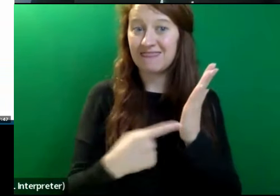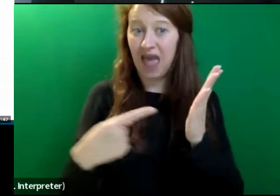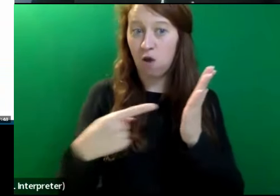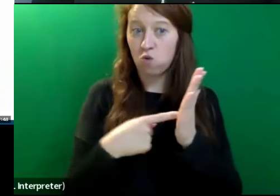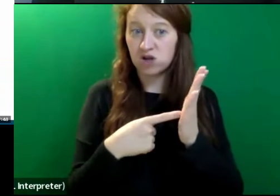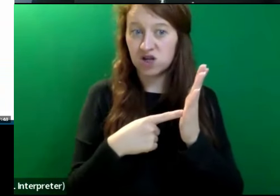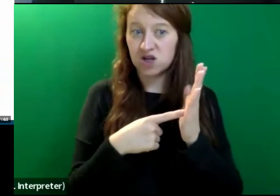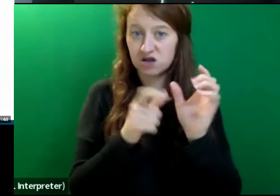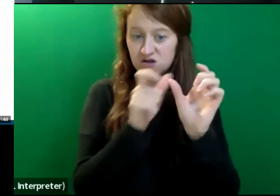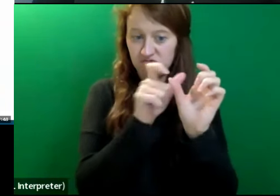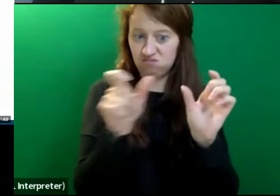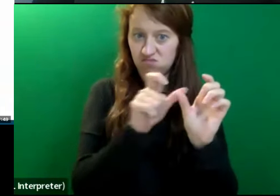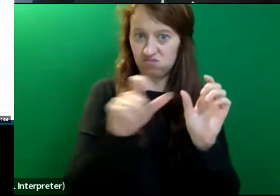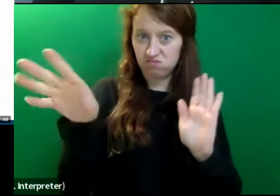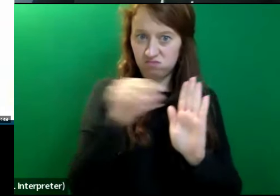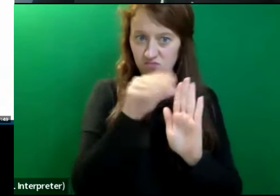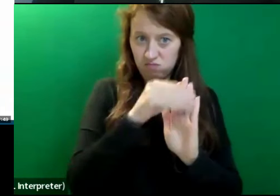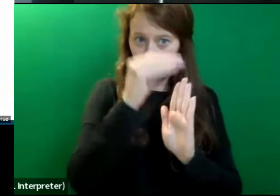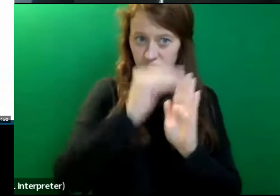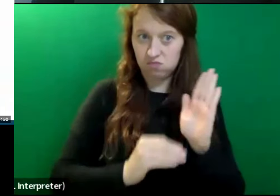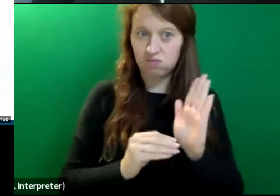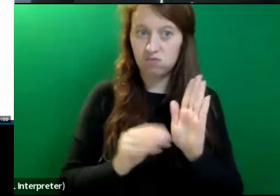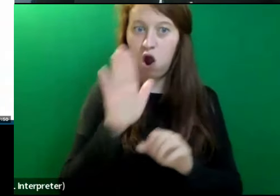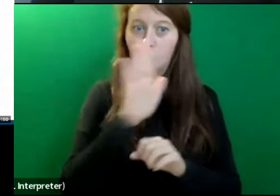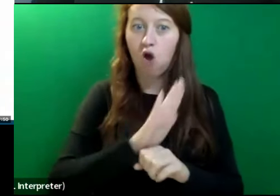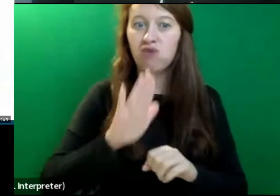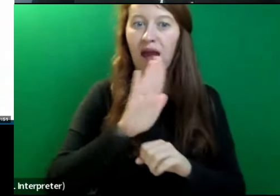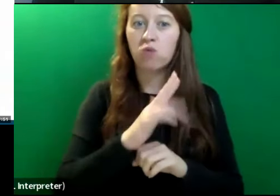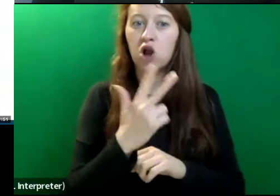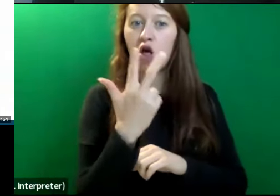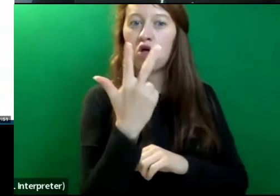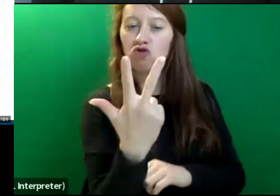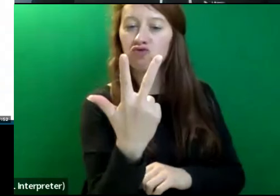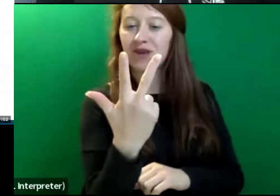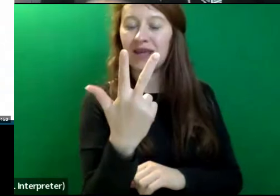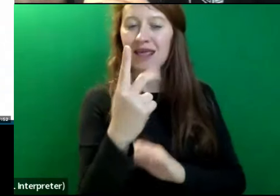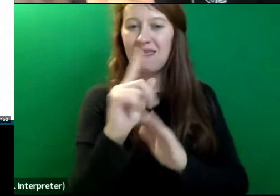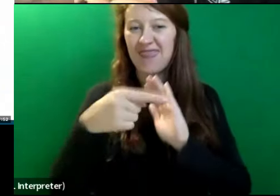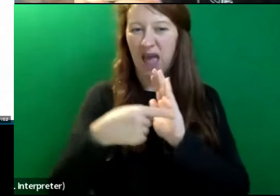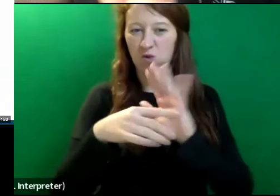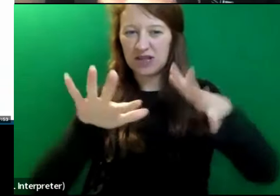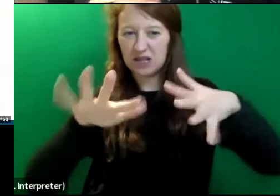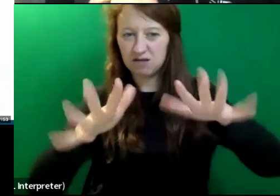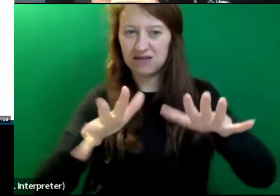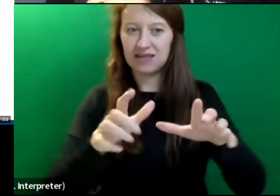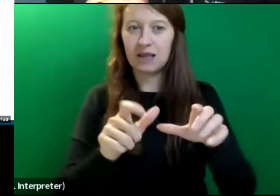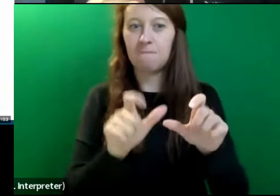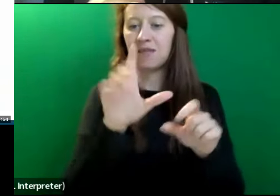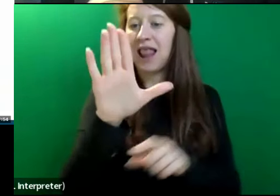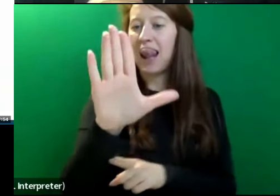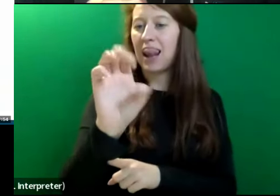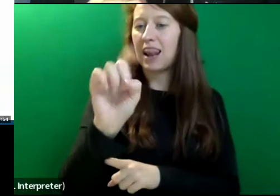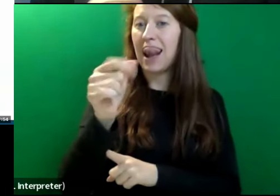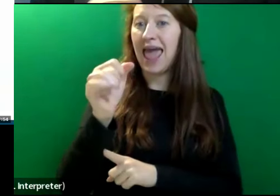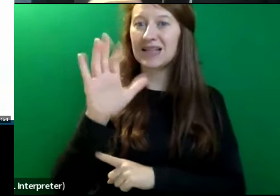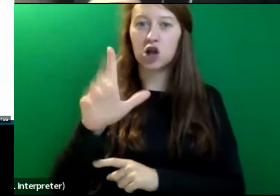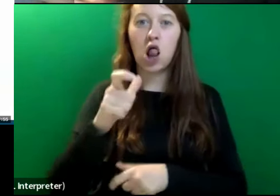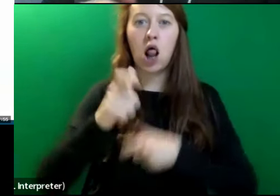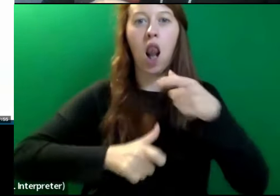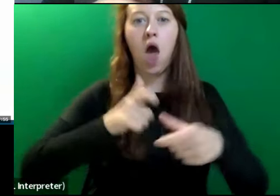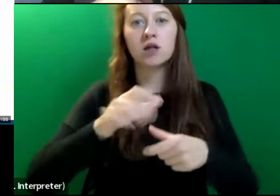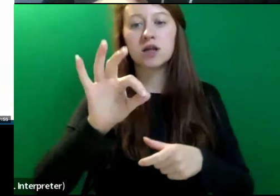about just under 3,000 lexical gloss tokens. So a lexical gloss token is just an English description of a